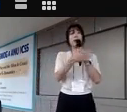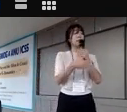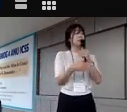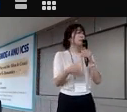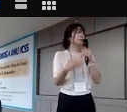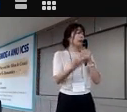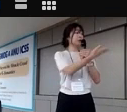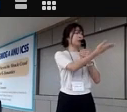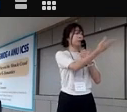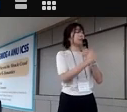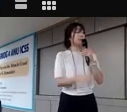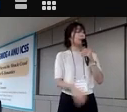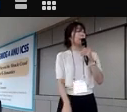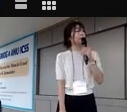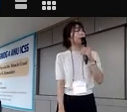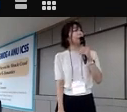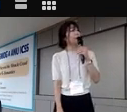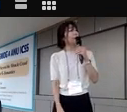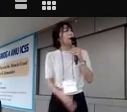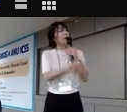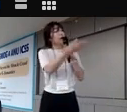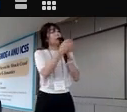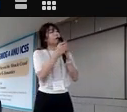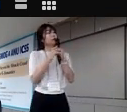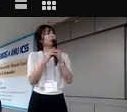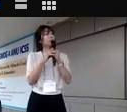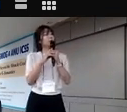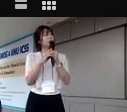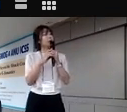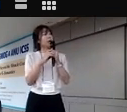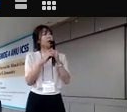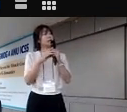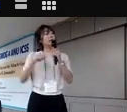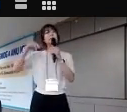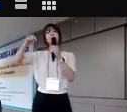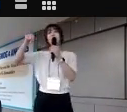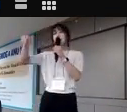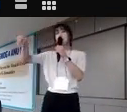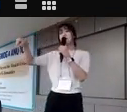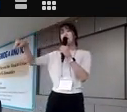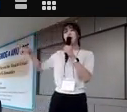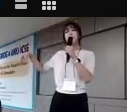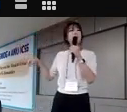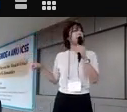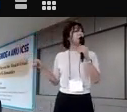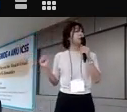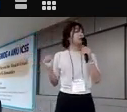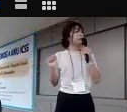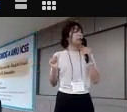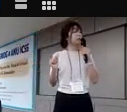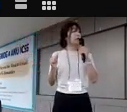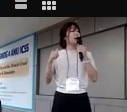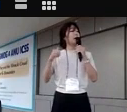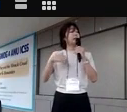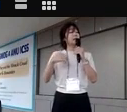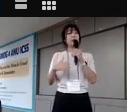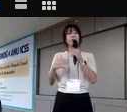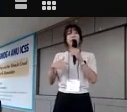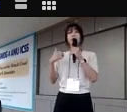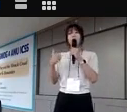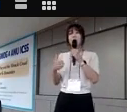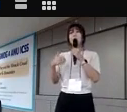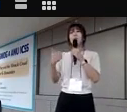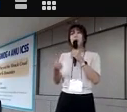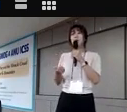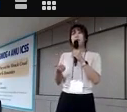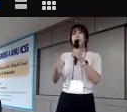on its own would also be similar. In the verbal domain, instead of pointing to different locations in the space, a sign for a